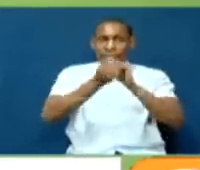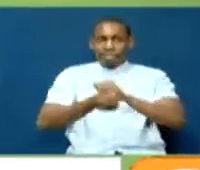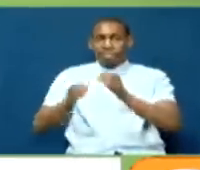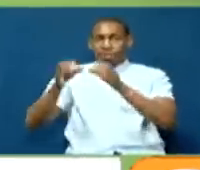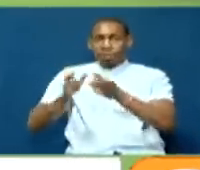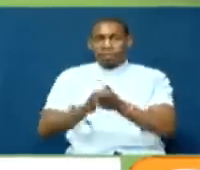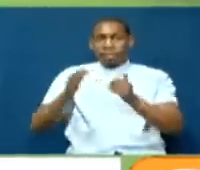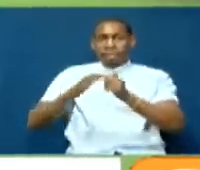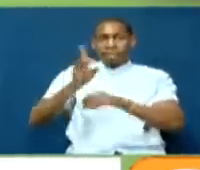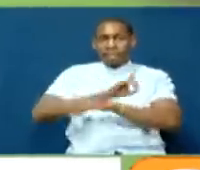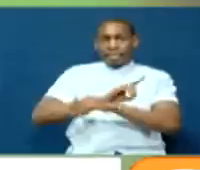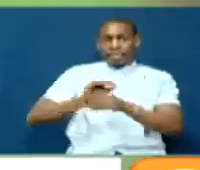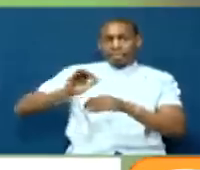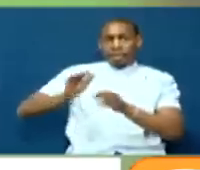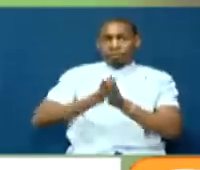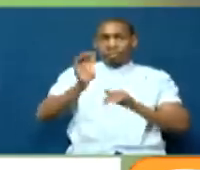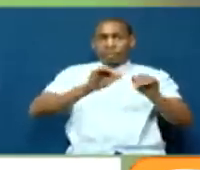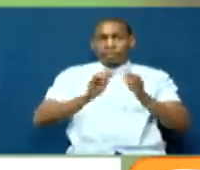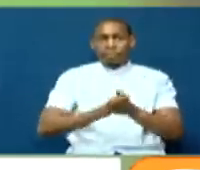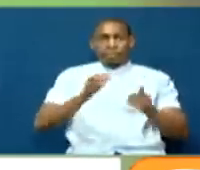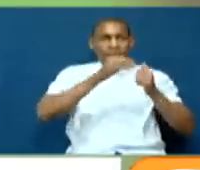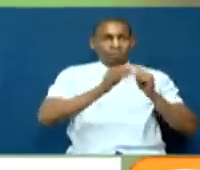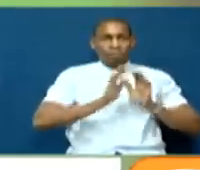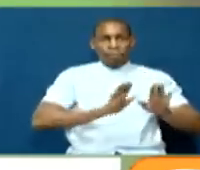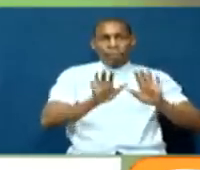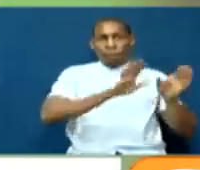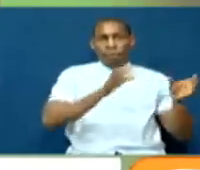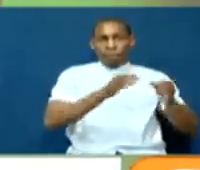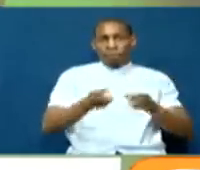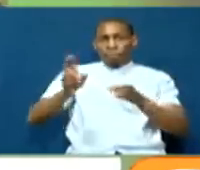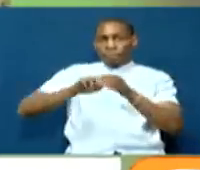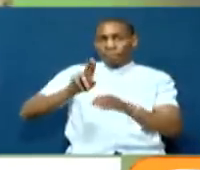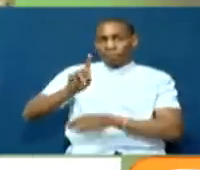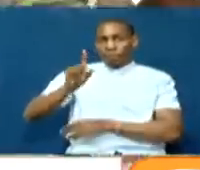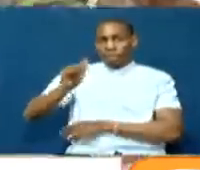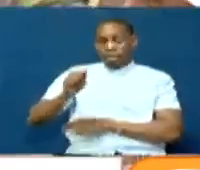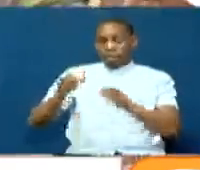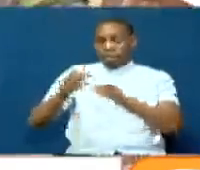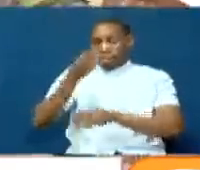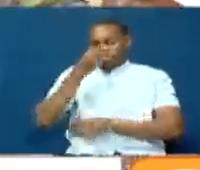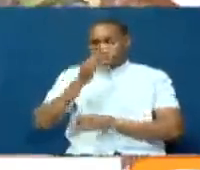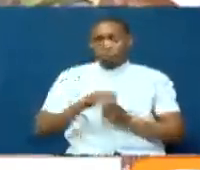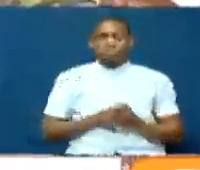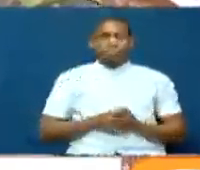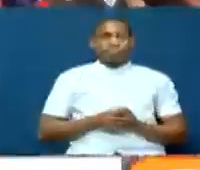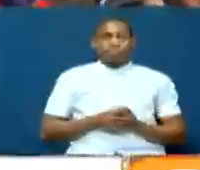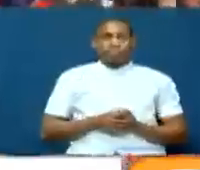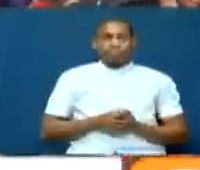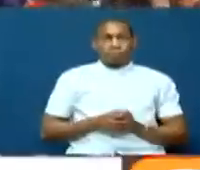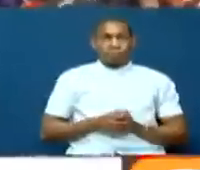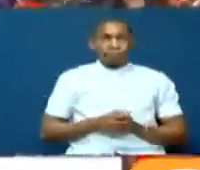camps. 9 days to the general election, Sonko ditched the Wiper Party and joined Deputy President William Ruto's Kenya Kwanza Alliance.